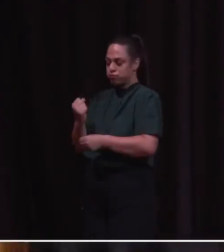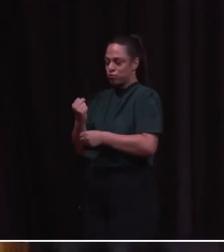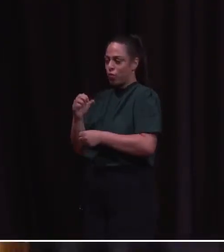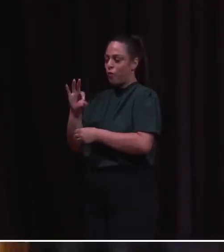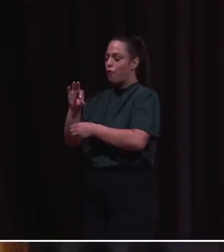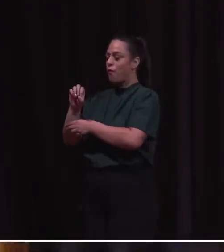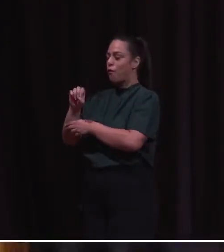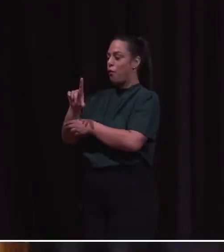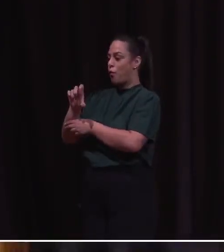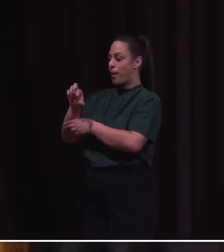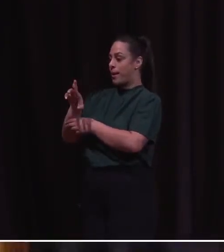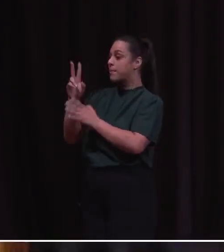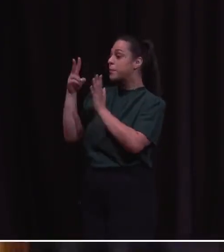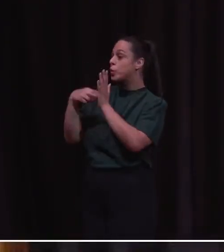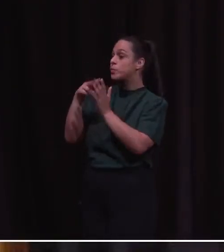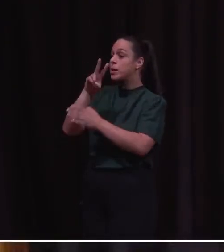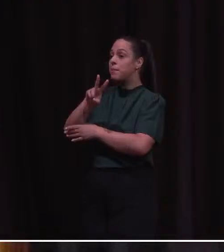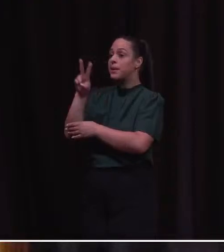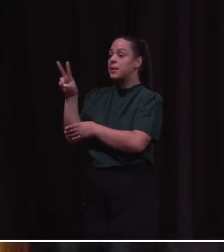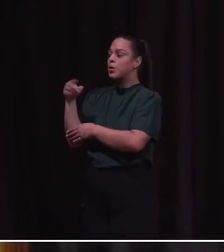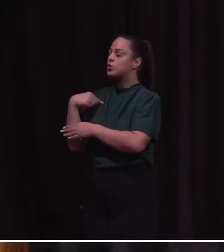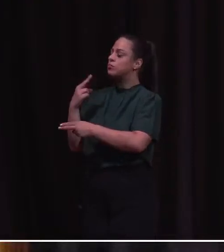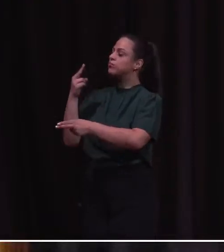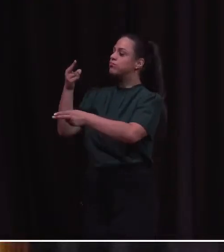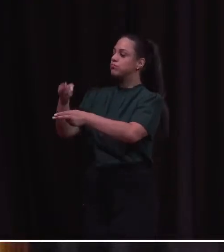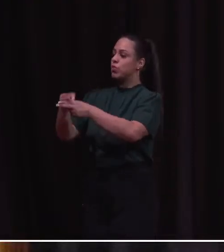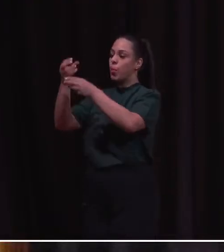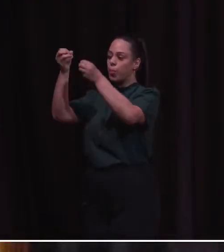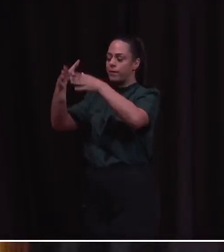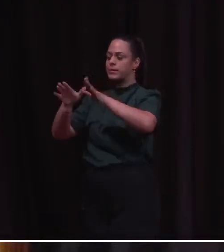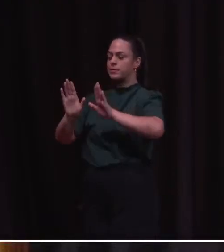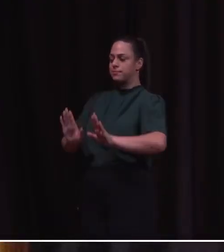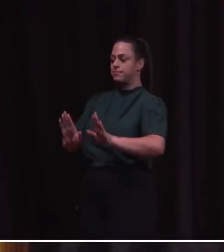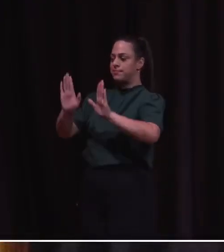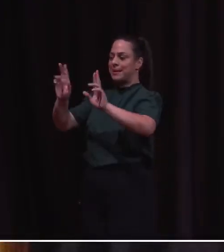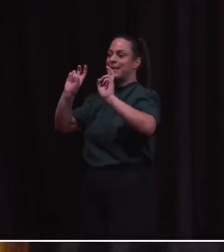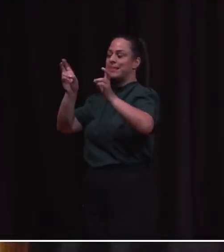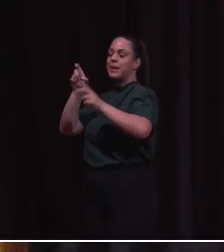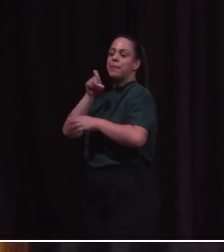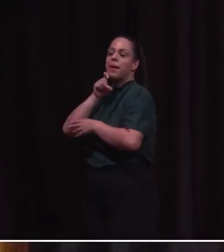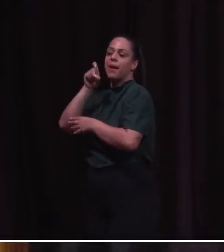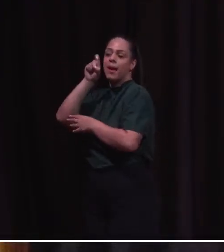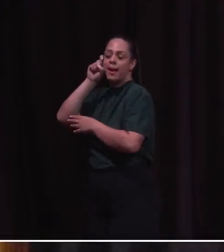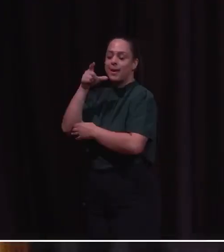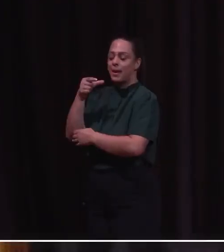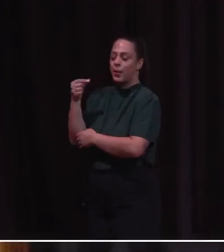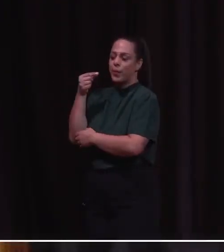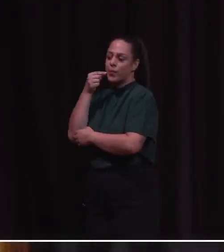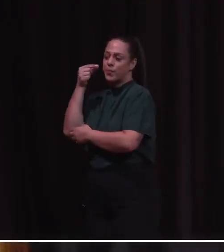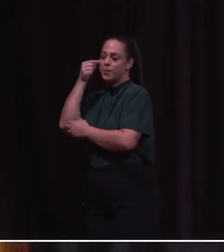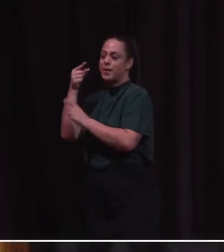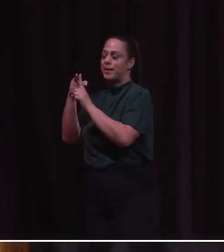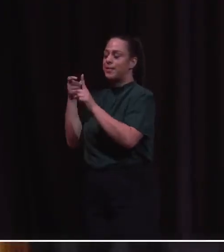2022 fue nombrada profesora extraordinaria en el Departamento de Género y Sexualidad en la Universidad de Sudáfrica.